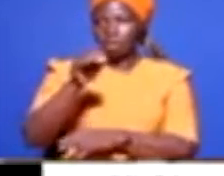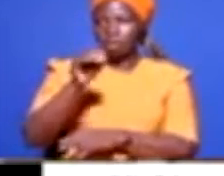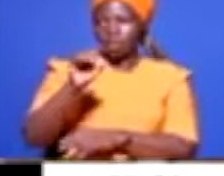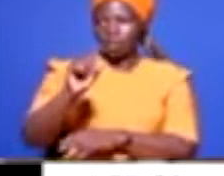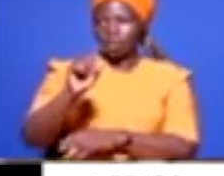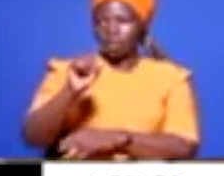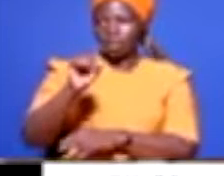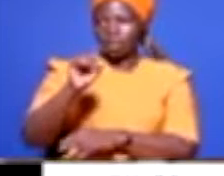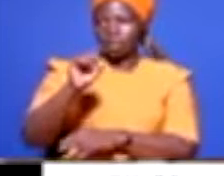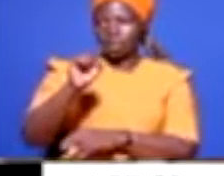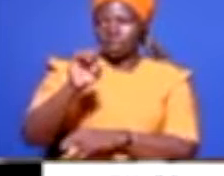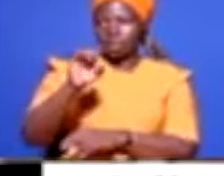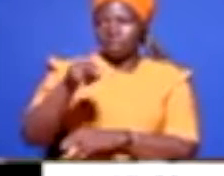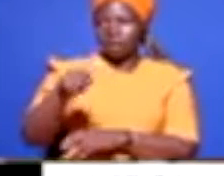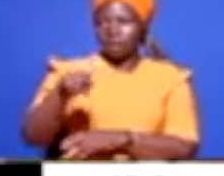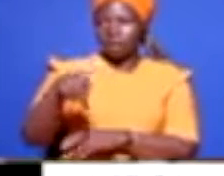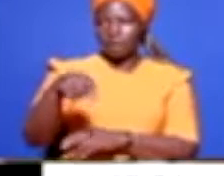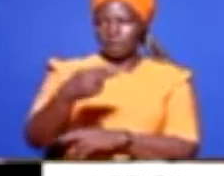87.